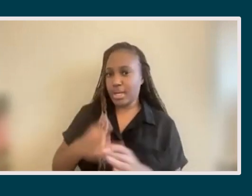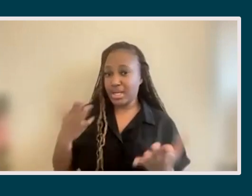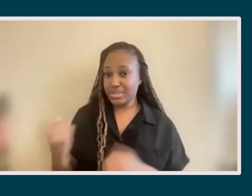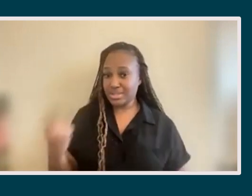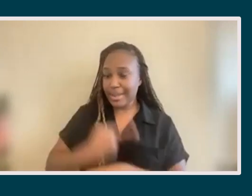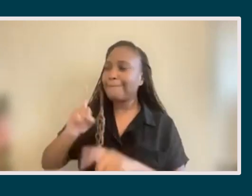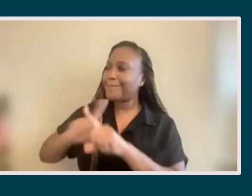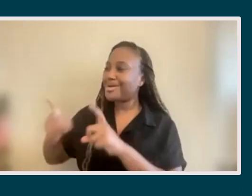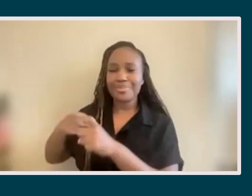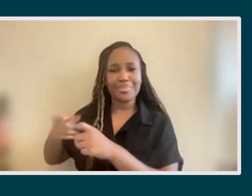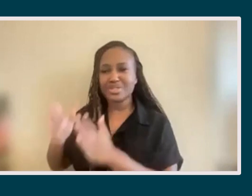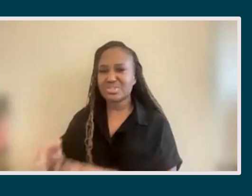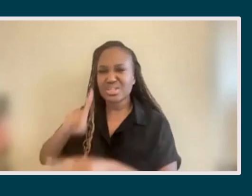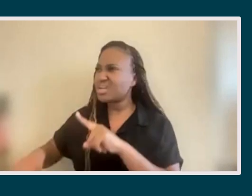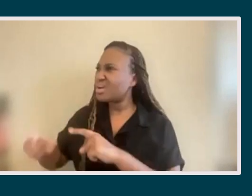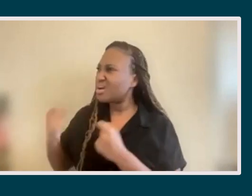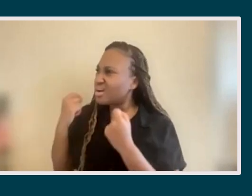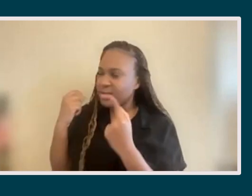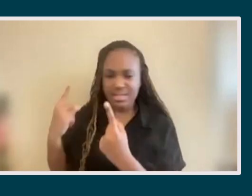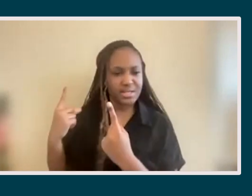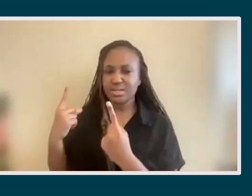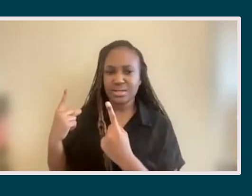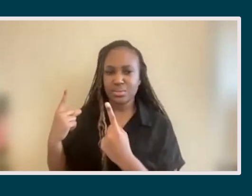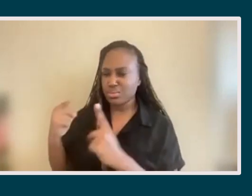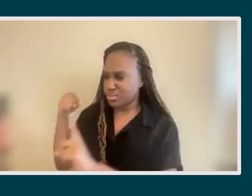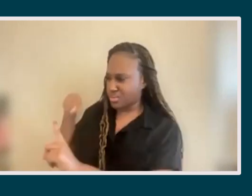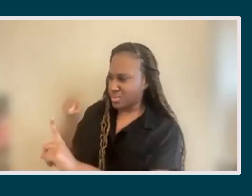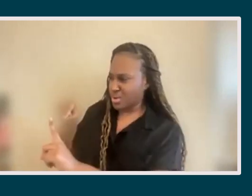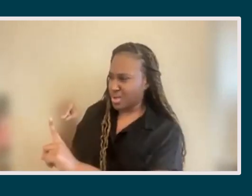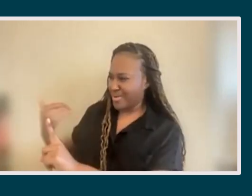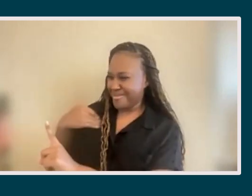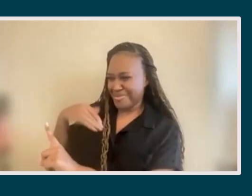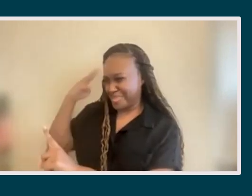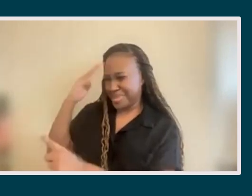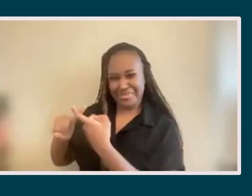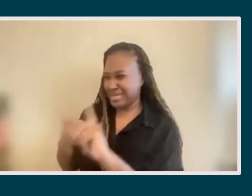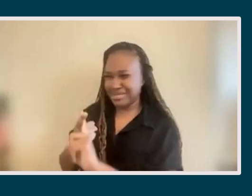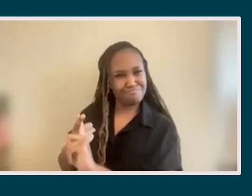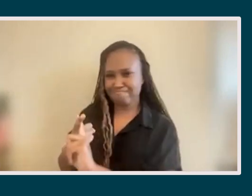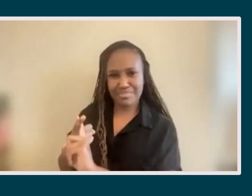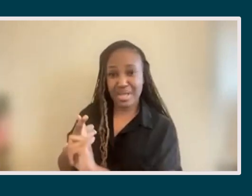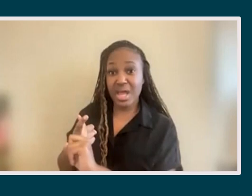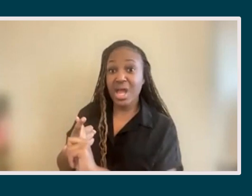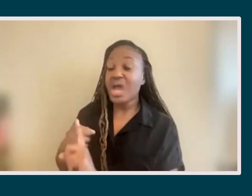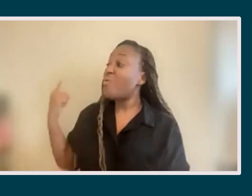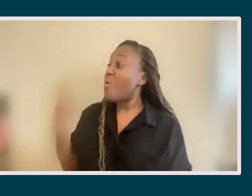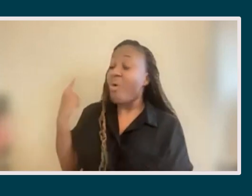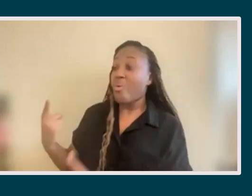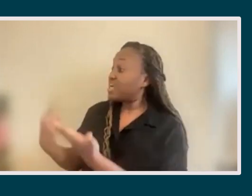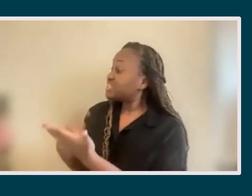wrap his head around the fact that she had a Black friend. He would talk to her about it all the